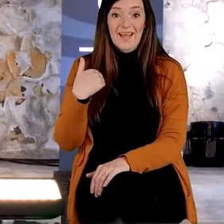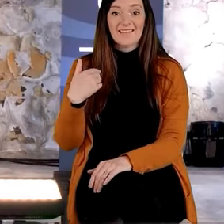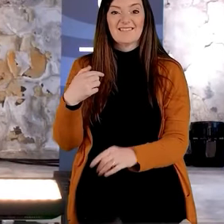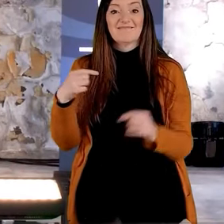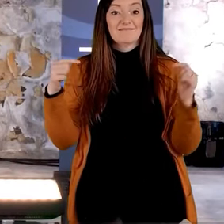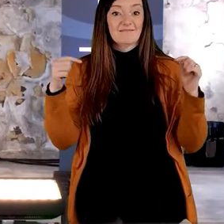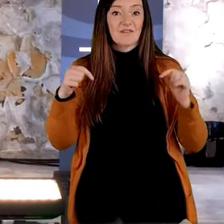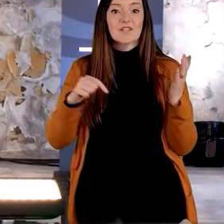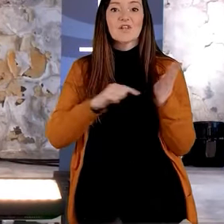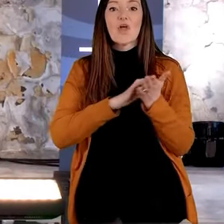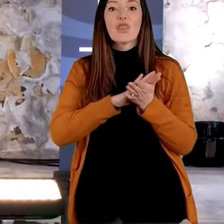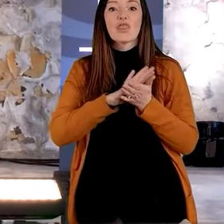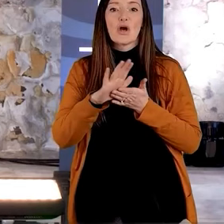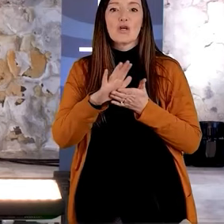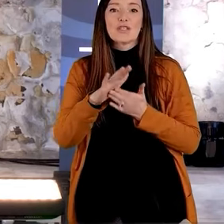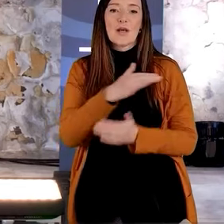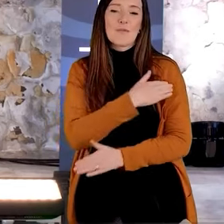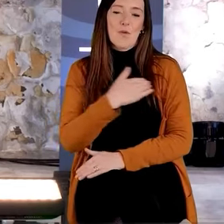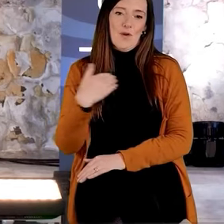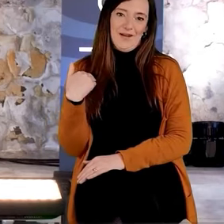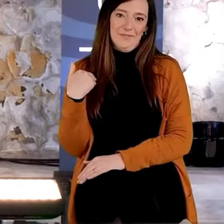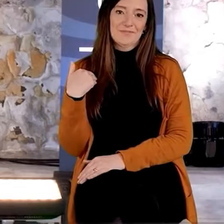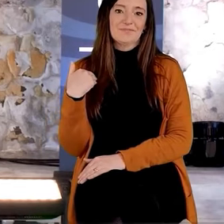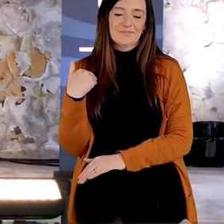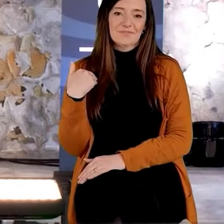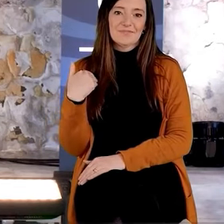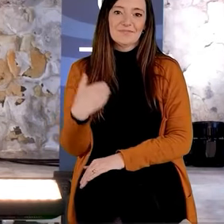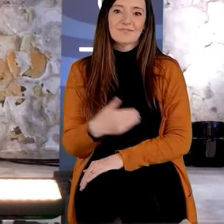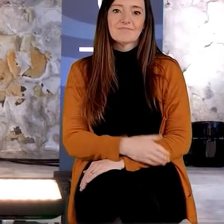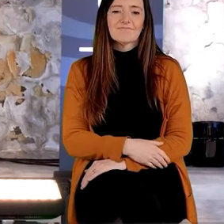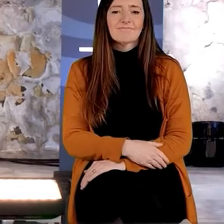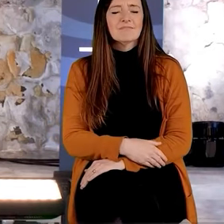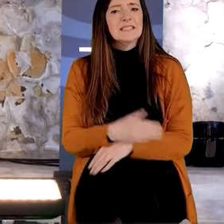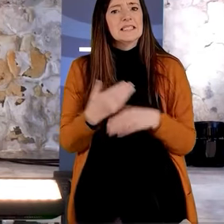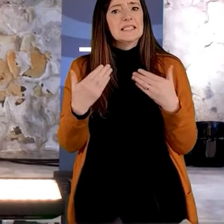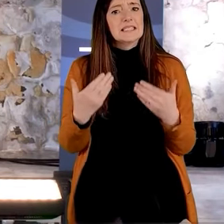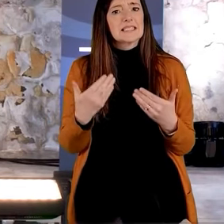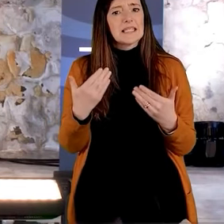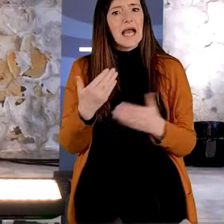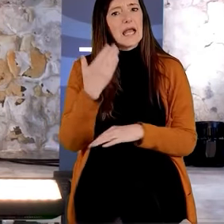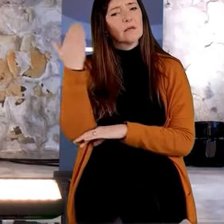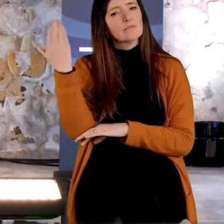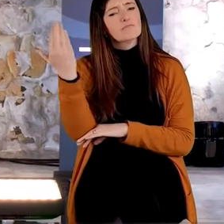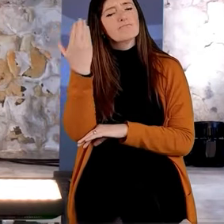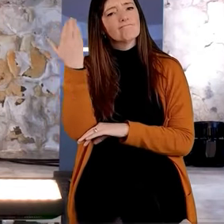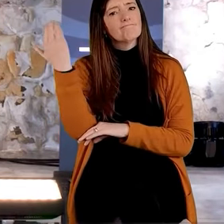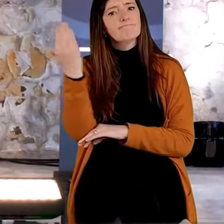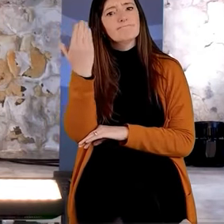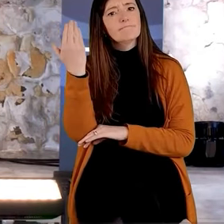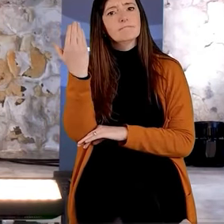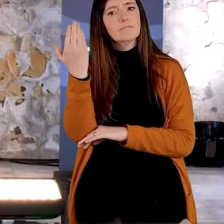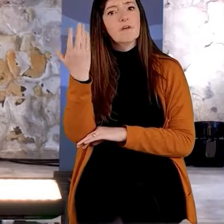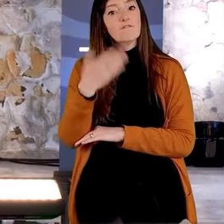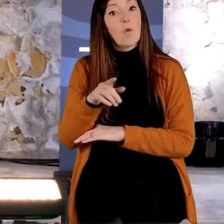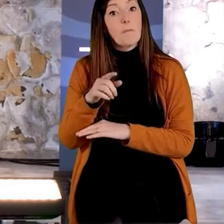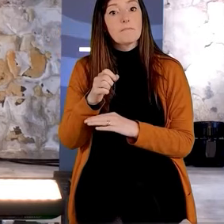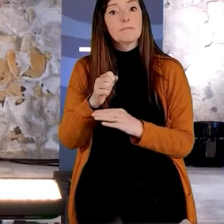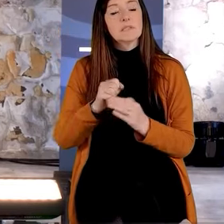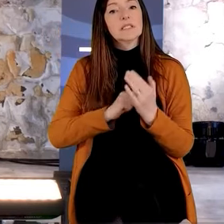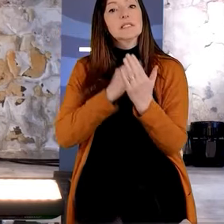Well, good morning on this Thursday morning. I want to speak with you this